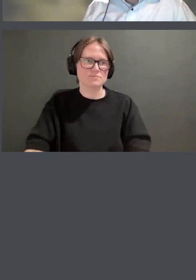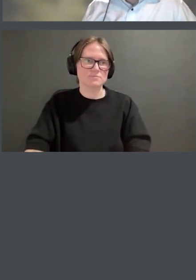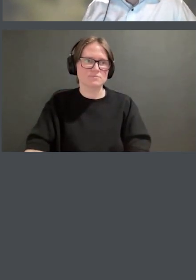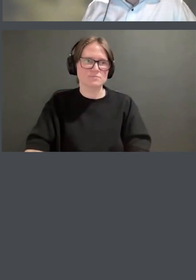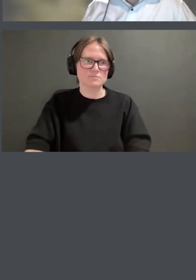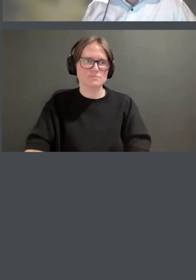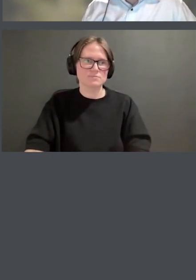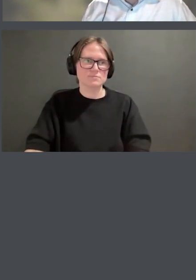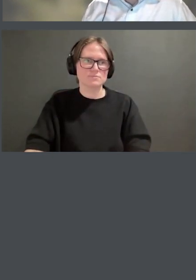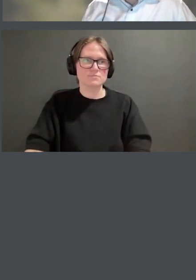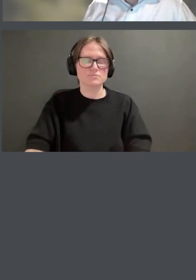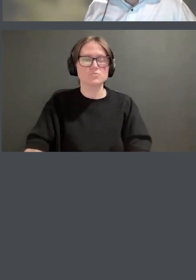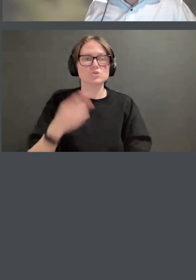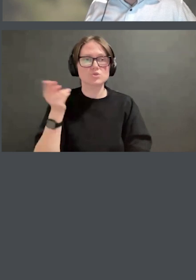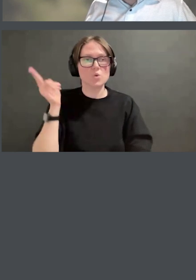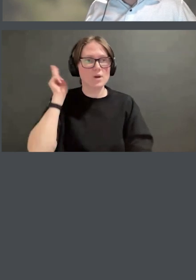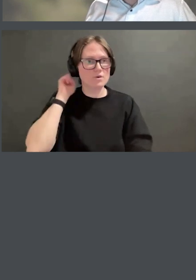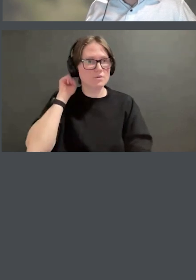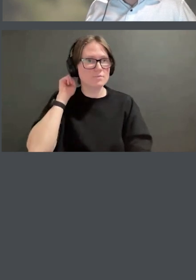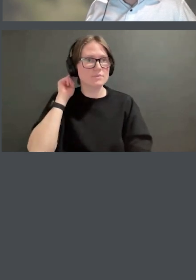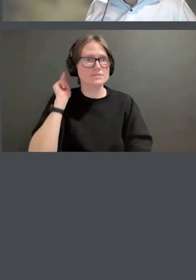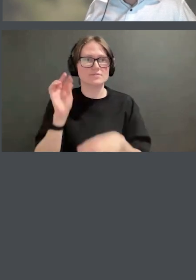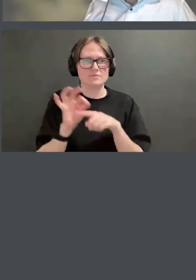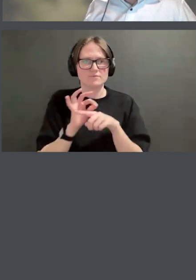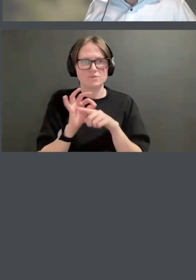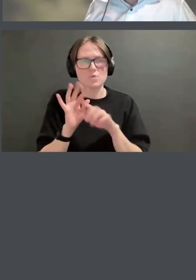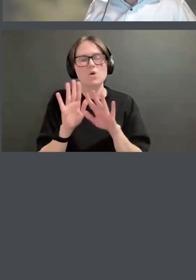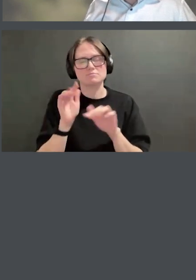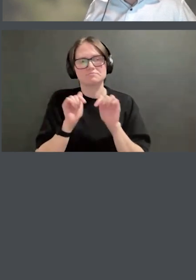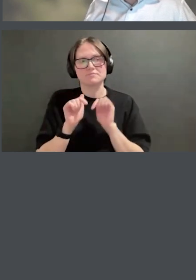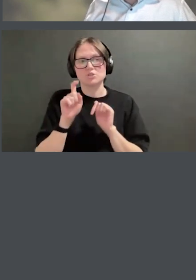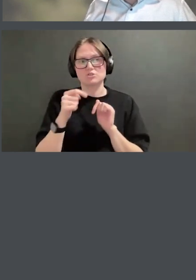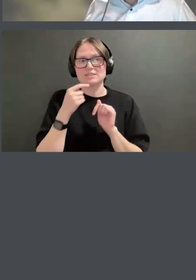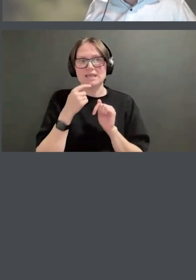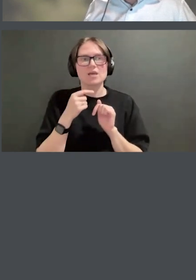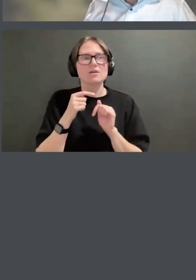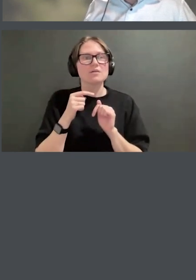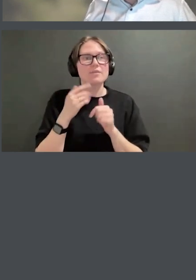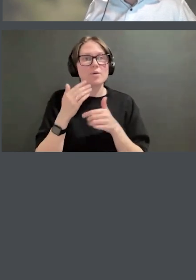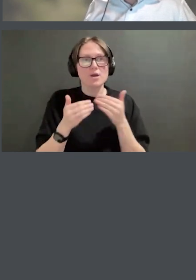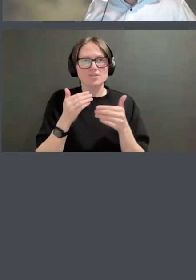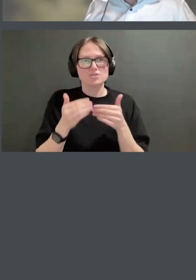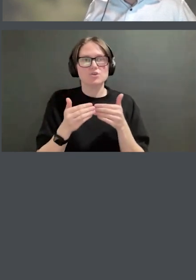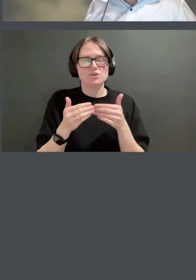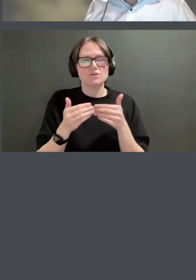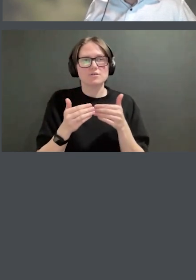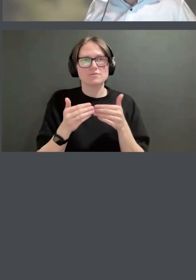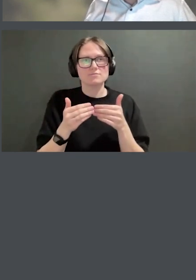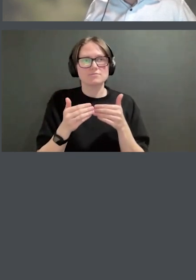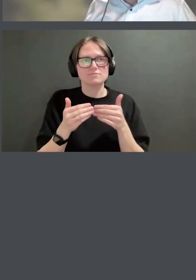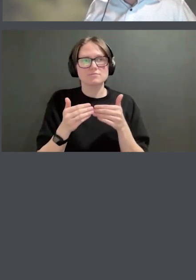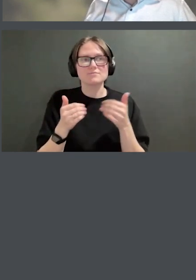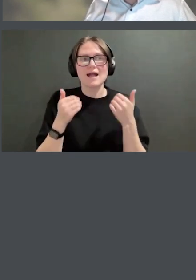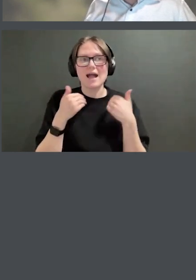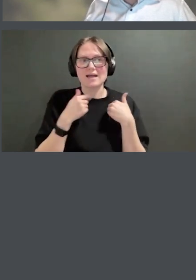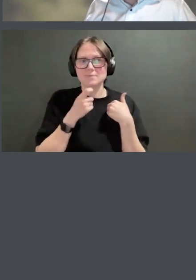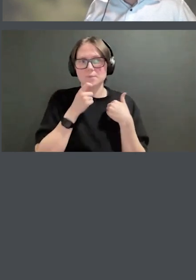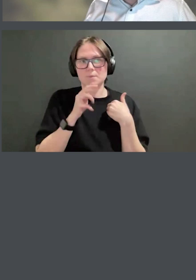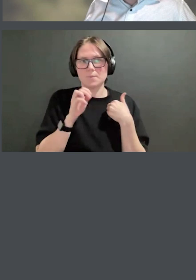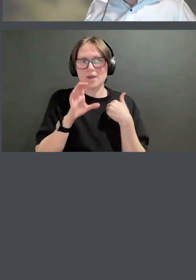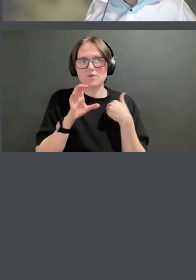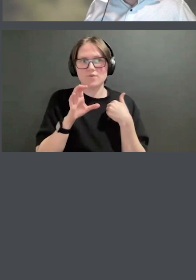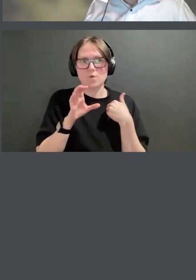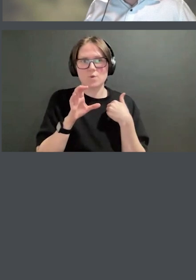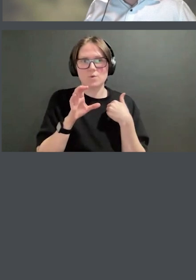So cochlear implants work by, I should say, the processor has a microphone and a